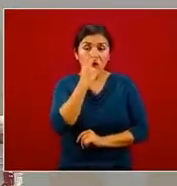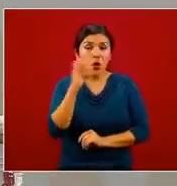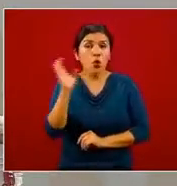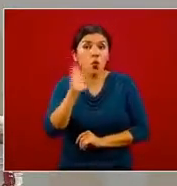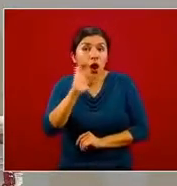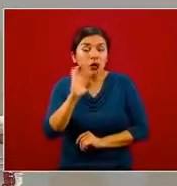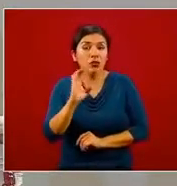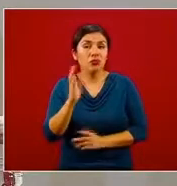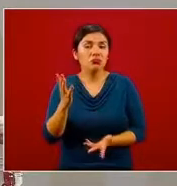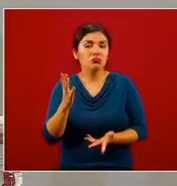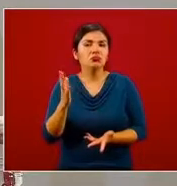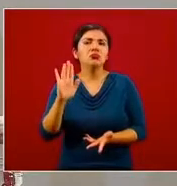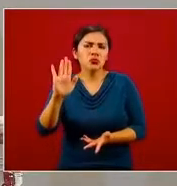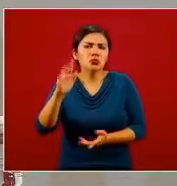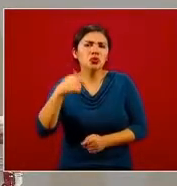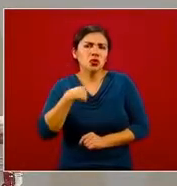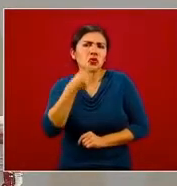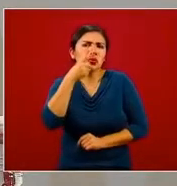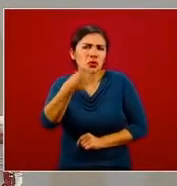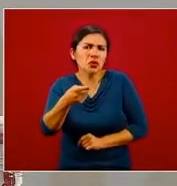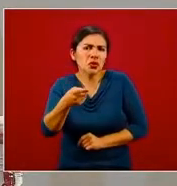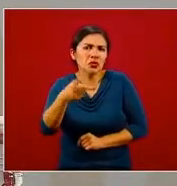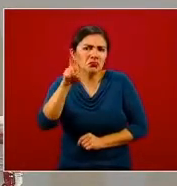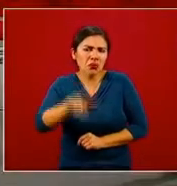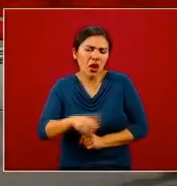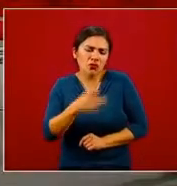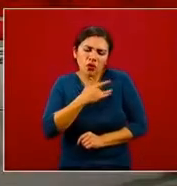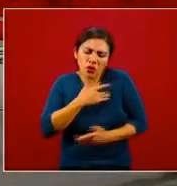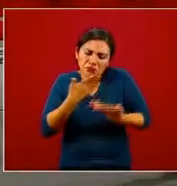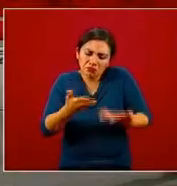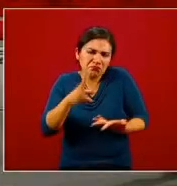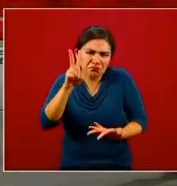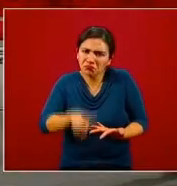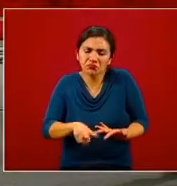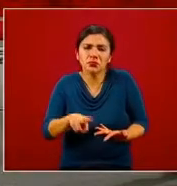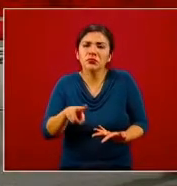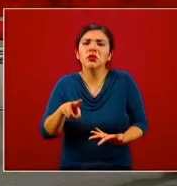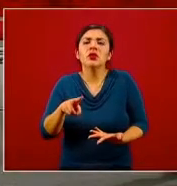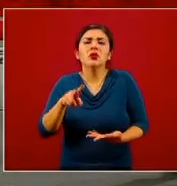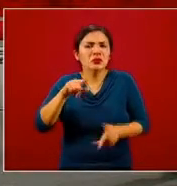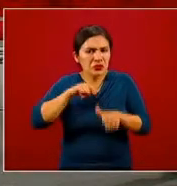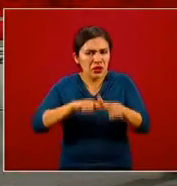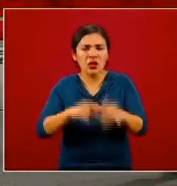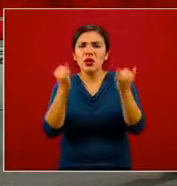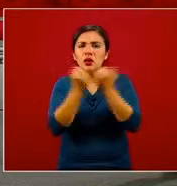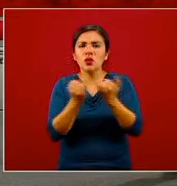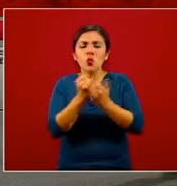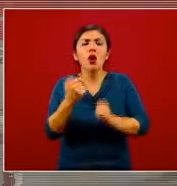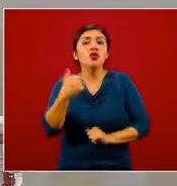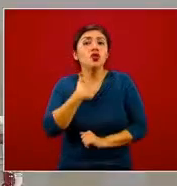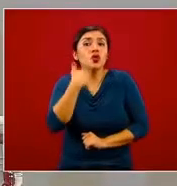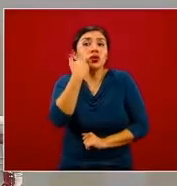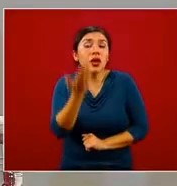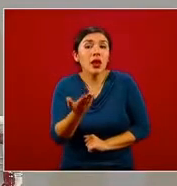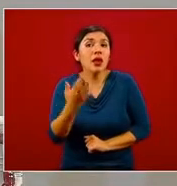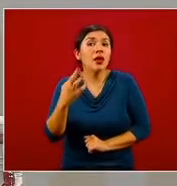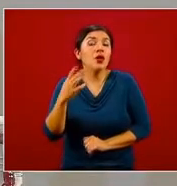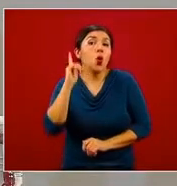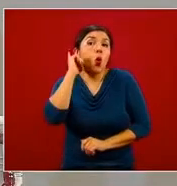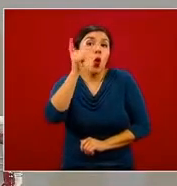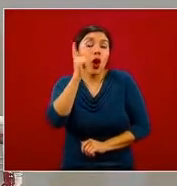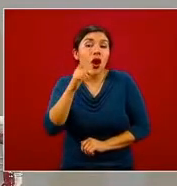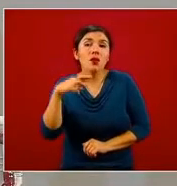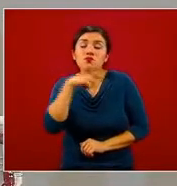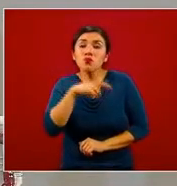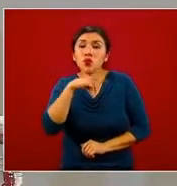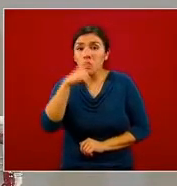There was another reporter by asking me if they would be ready or when they would be ready.